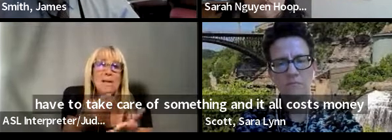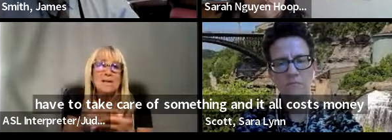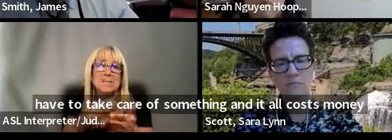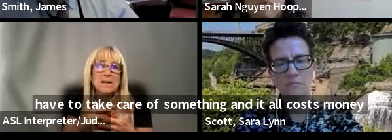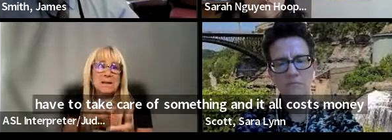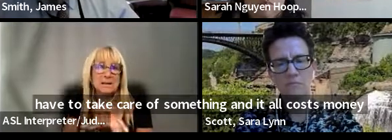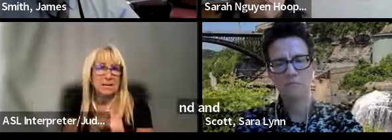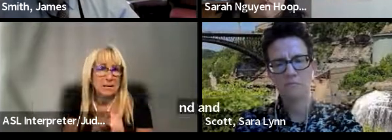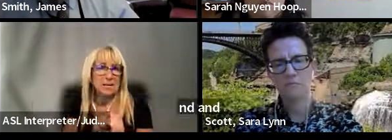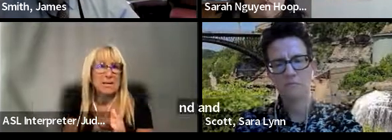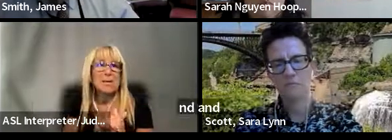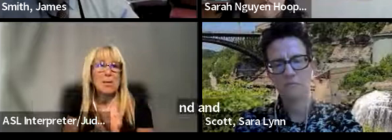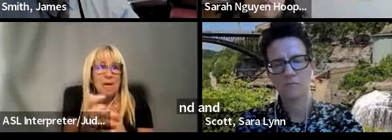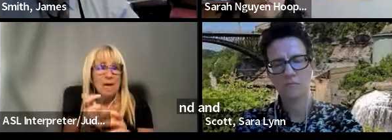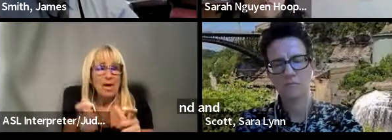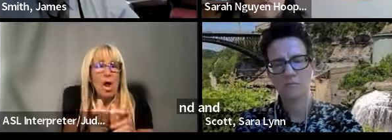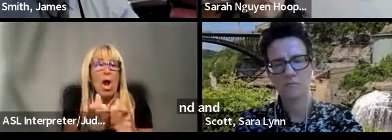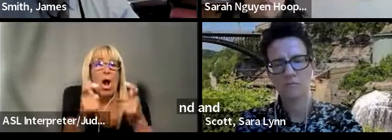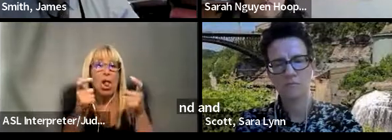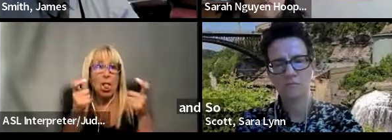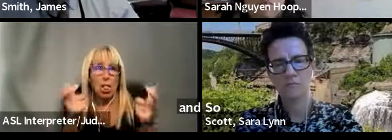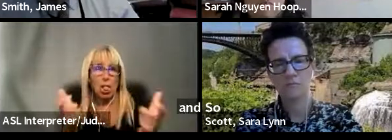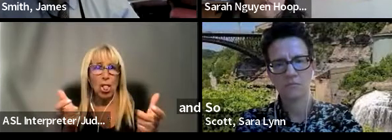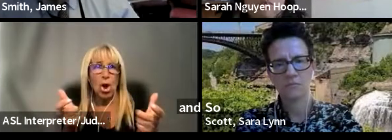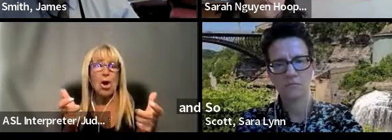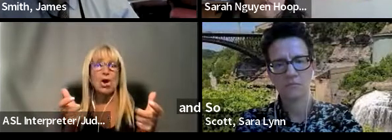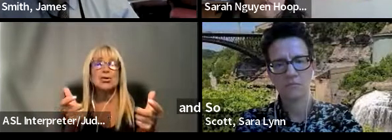we have a very large, what I will call,